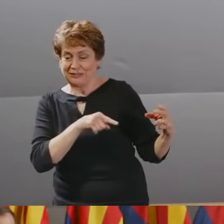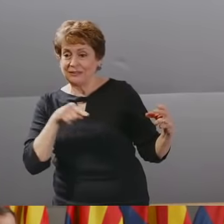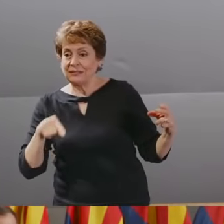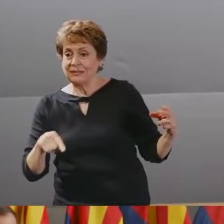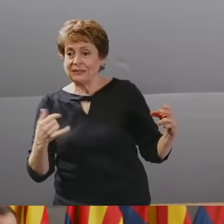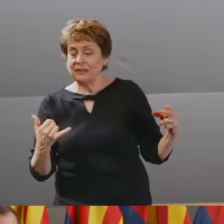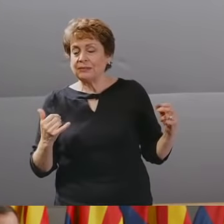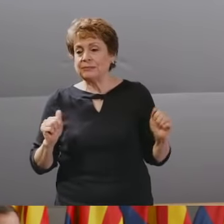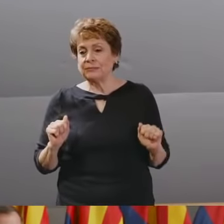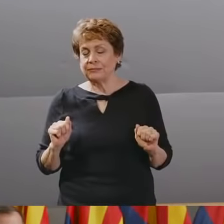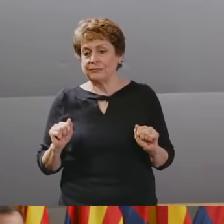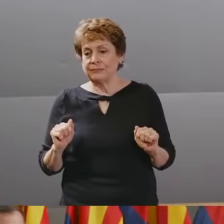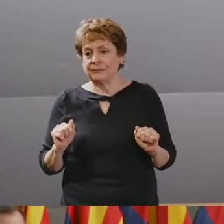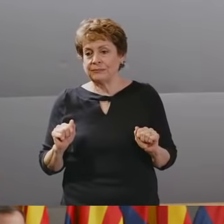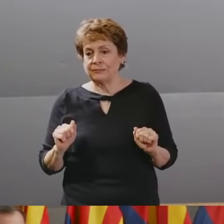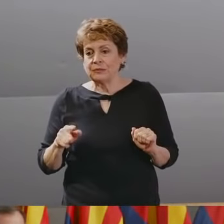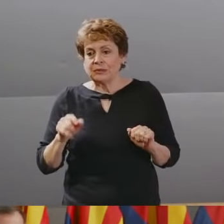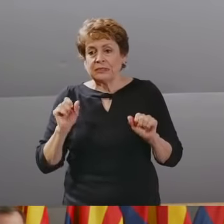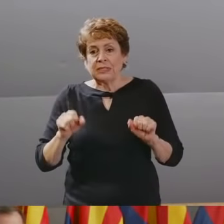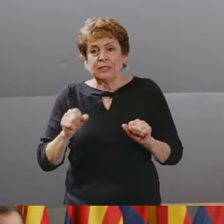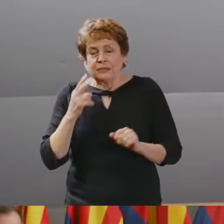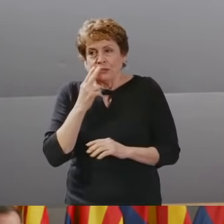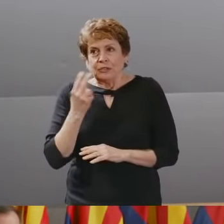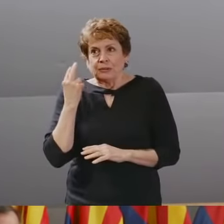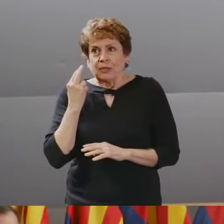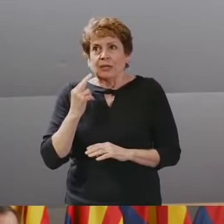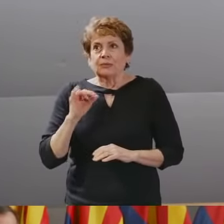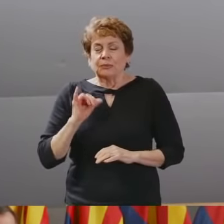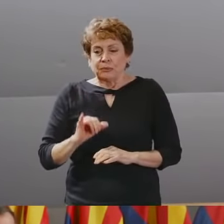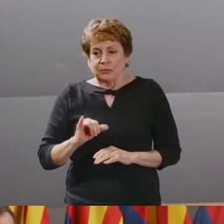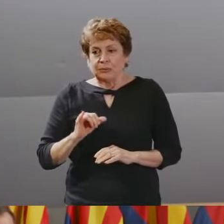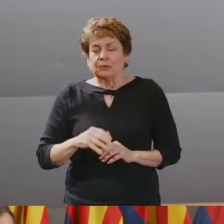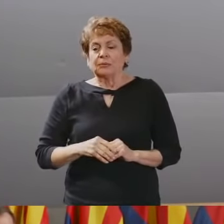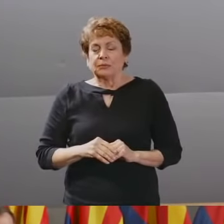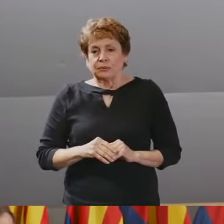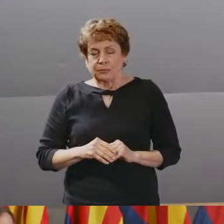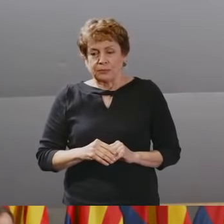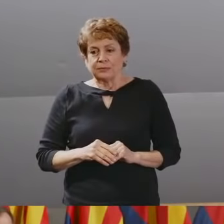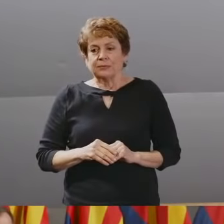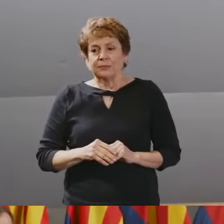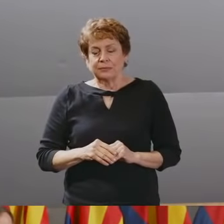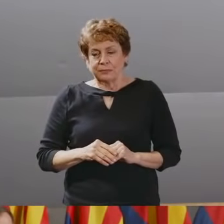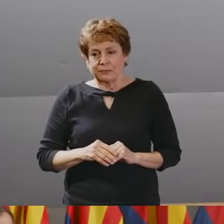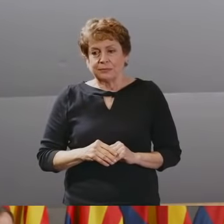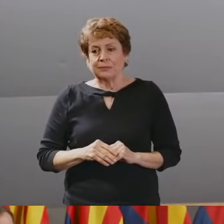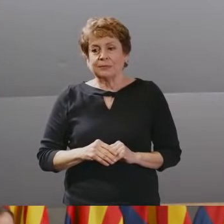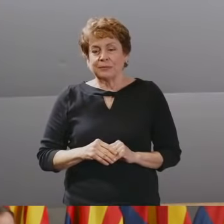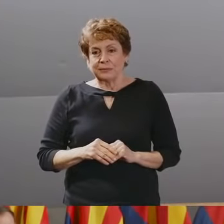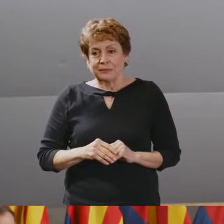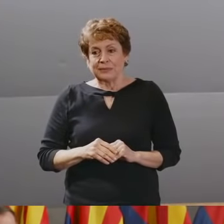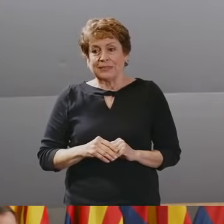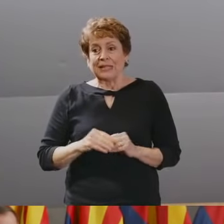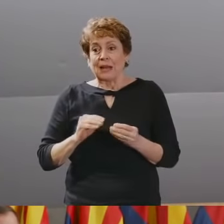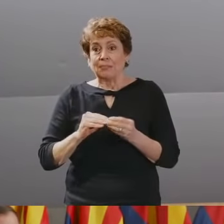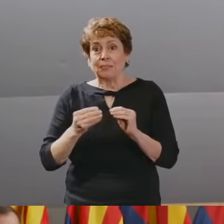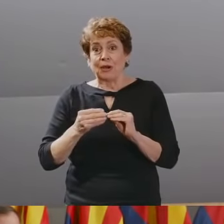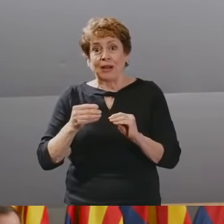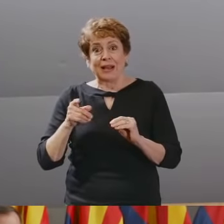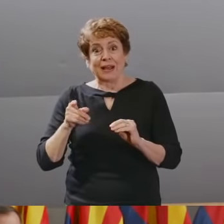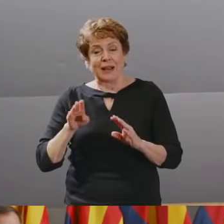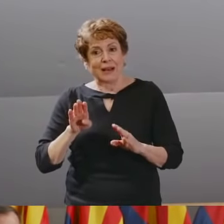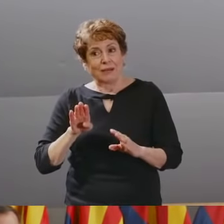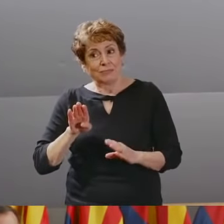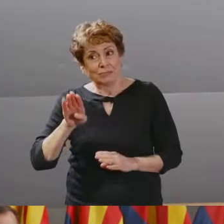you can see in hindsight that when we did have our surge in cases and